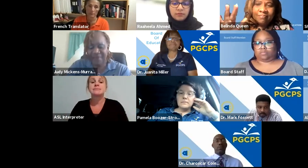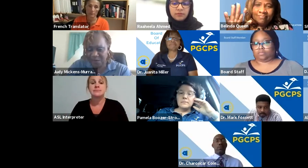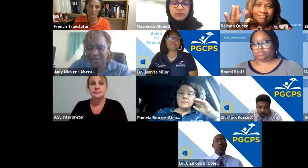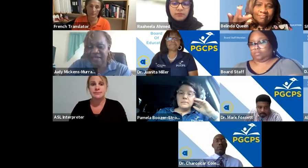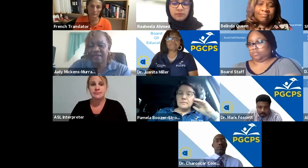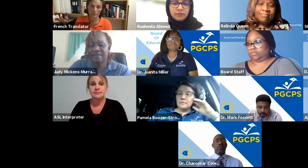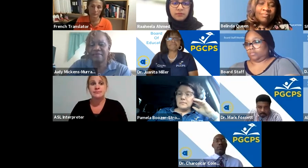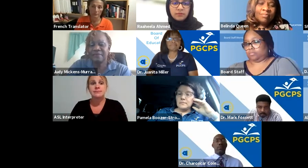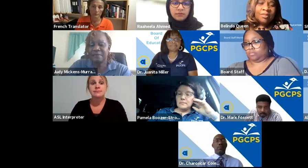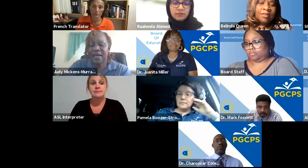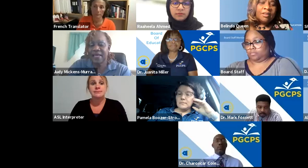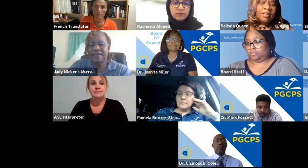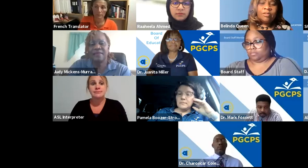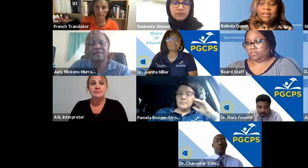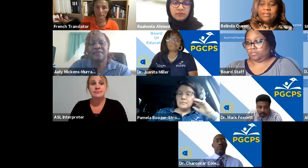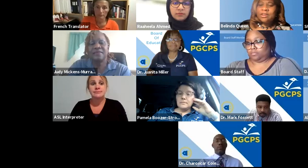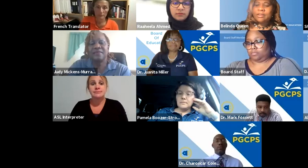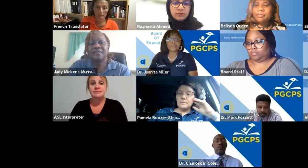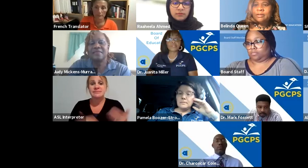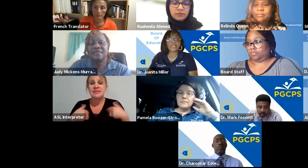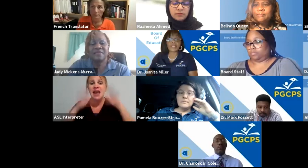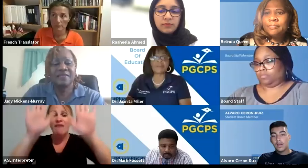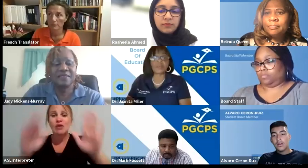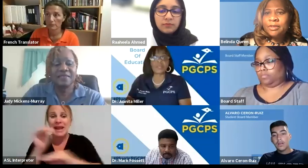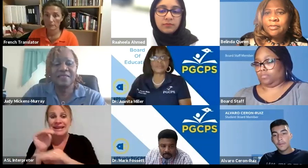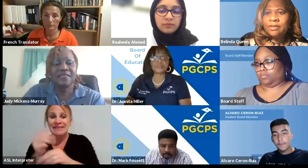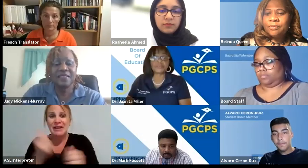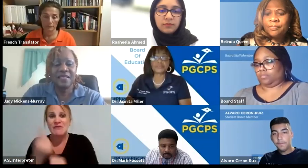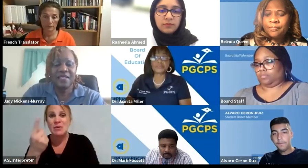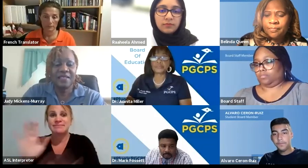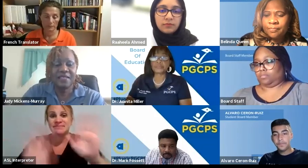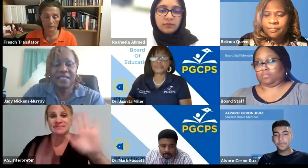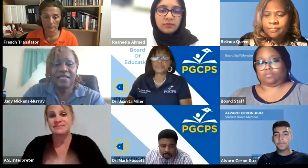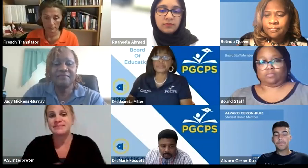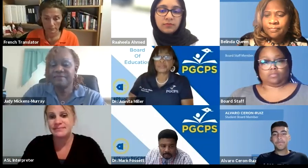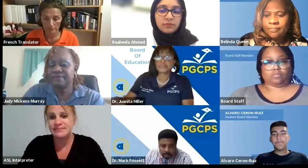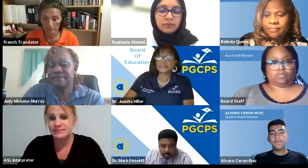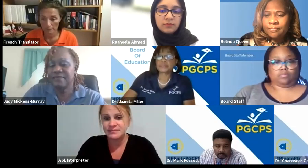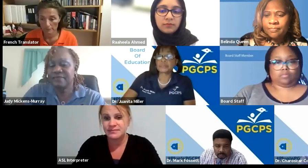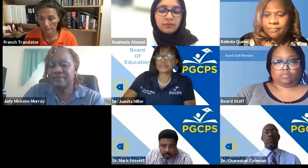Have a great evening, everybody. Good night, everyone. Good night.